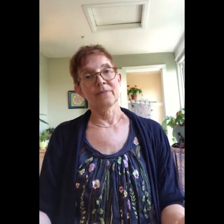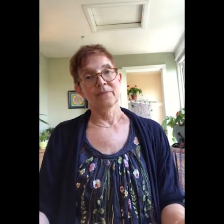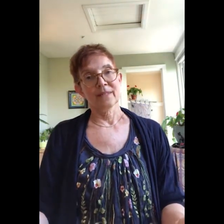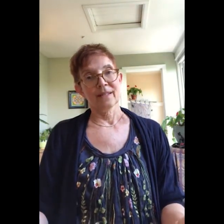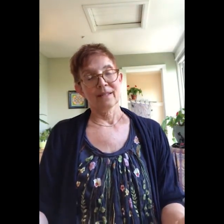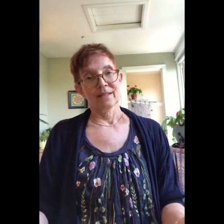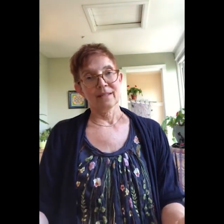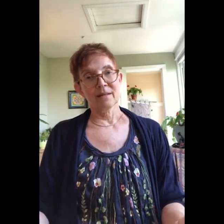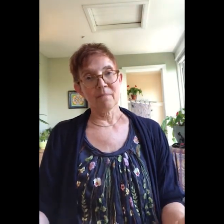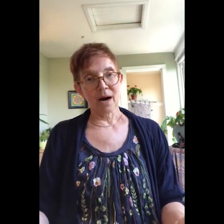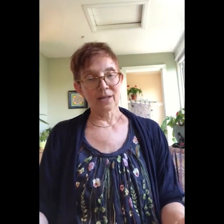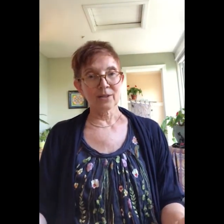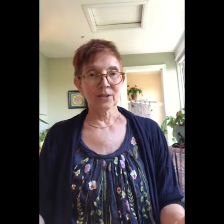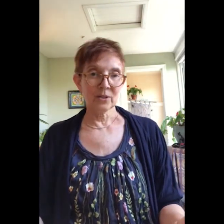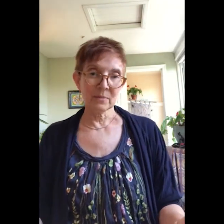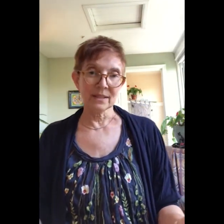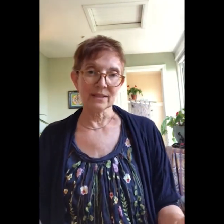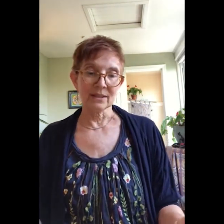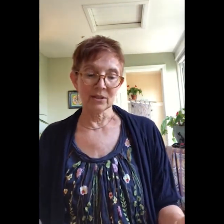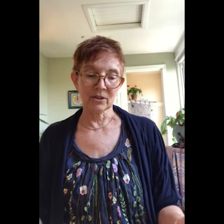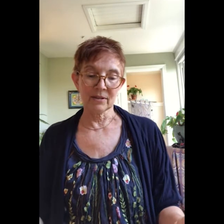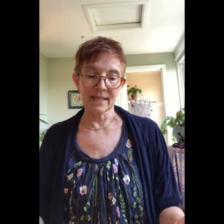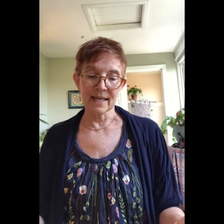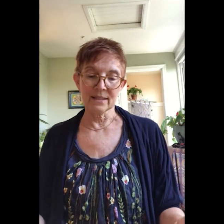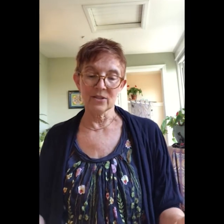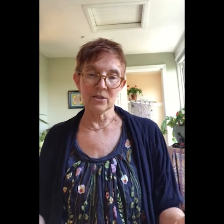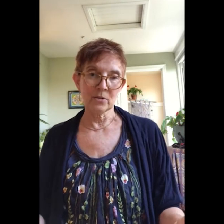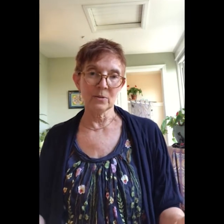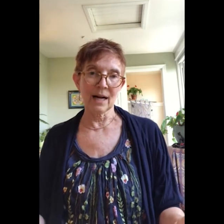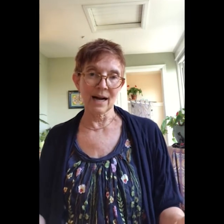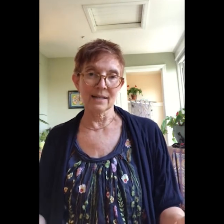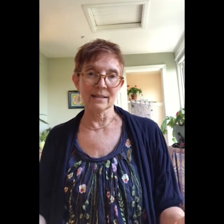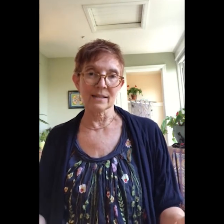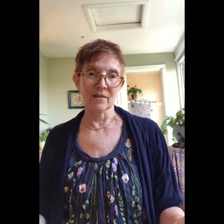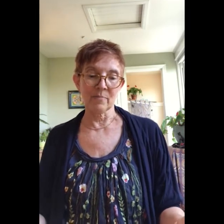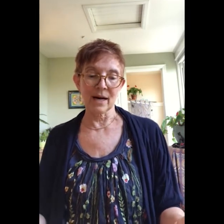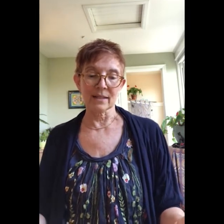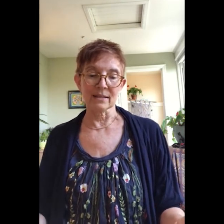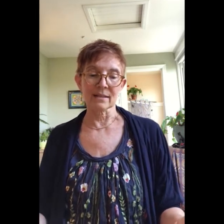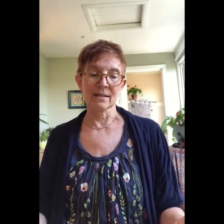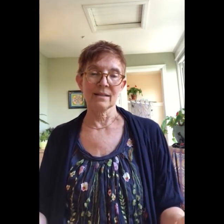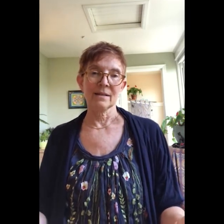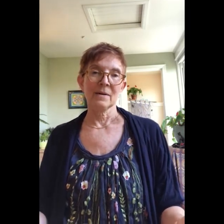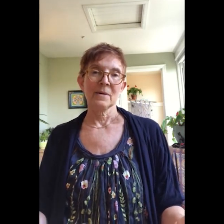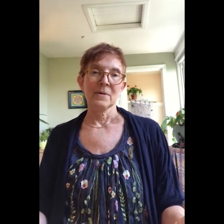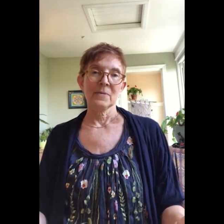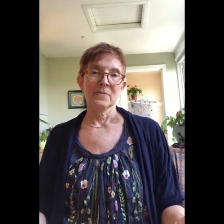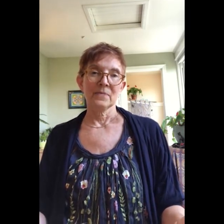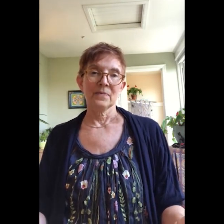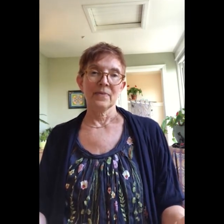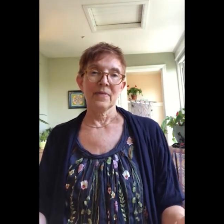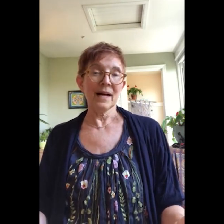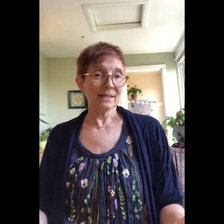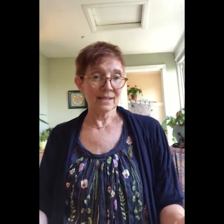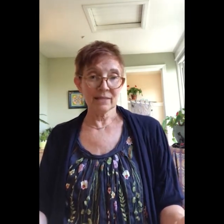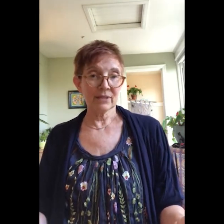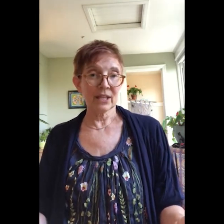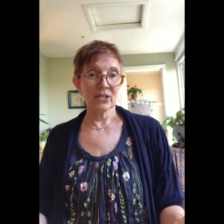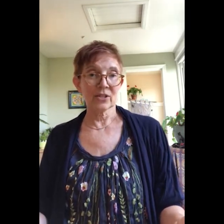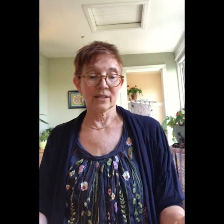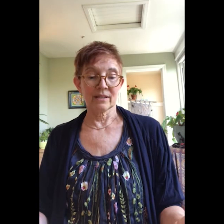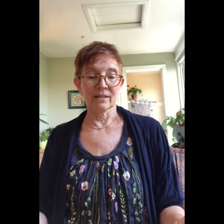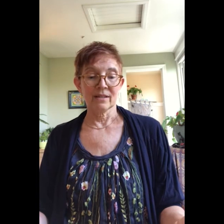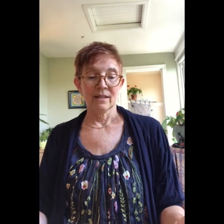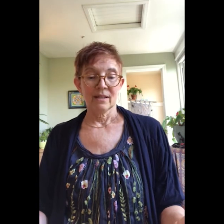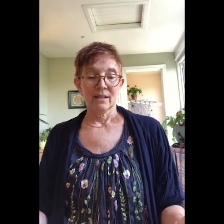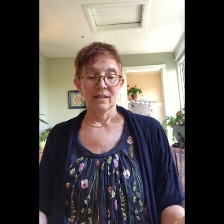prayer to modern humans to create new kinds of bodies. That's the